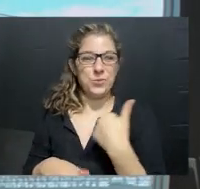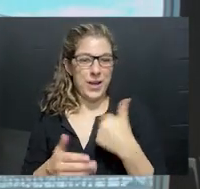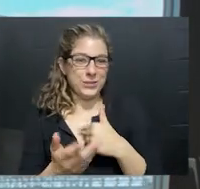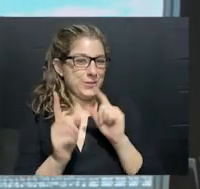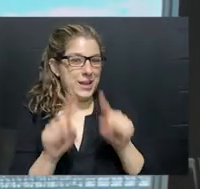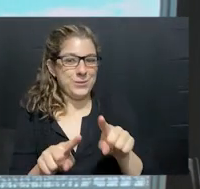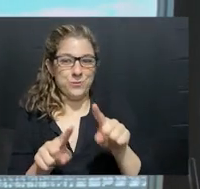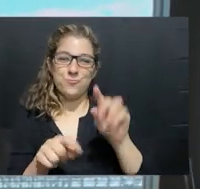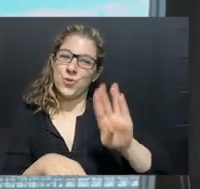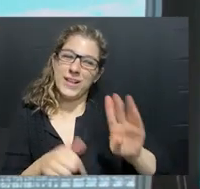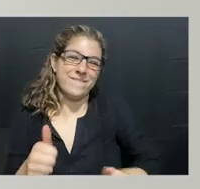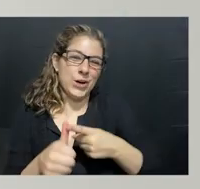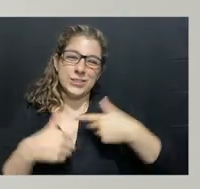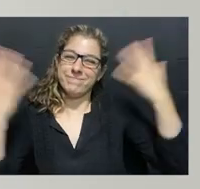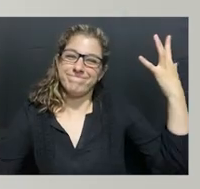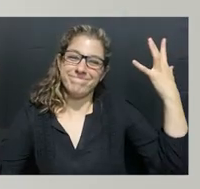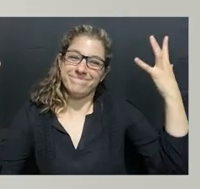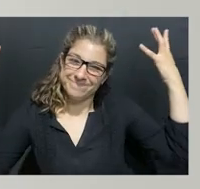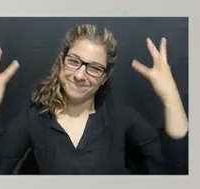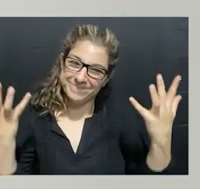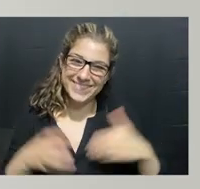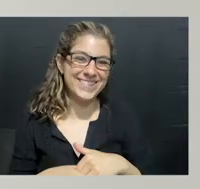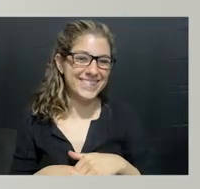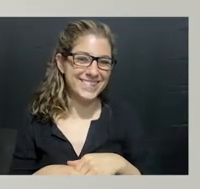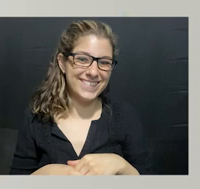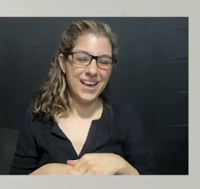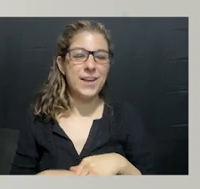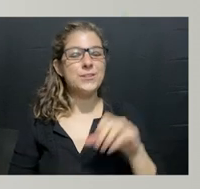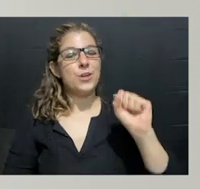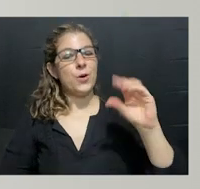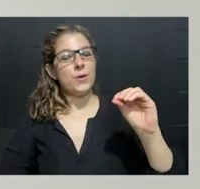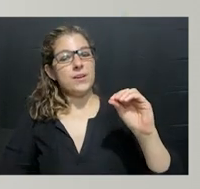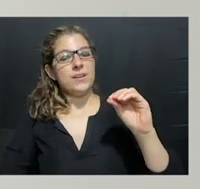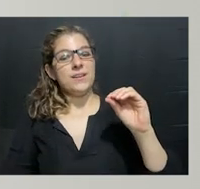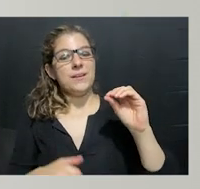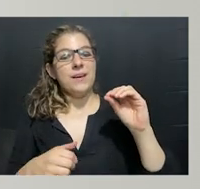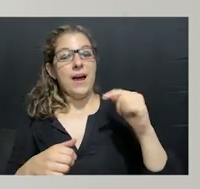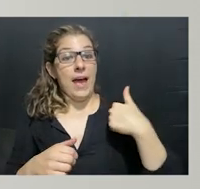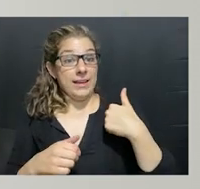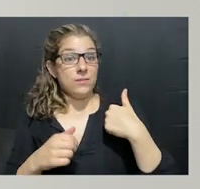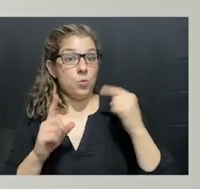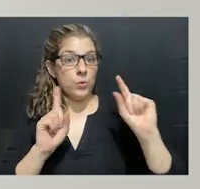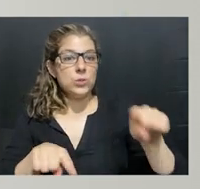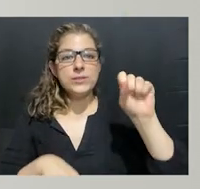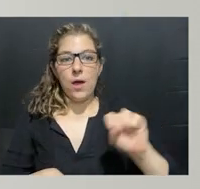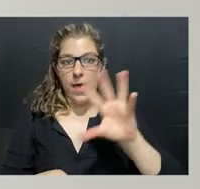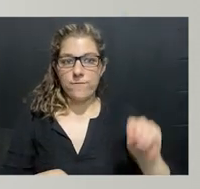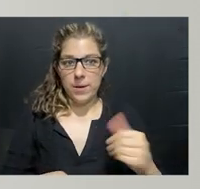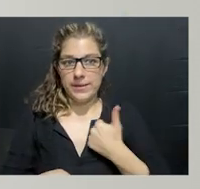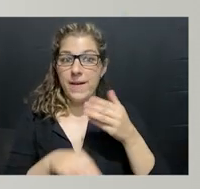we appreciate that. We're the center of the known universe here. So subsequent to that, I had occasion to go to South Africa